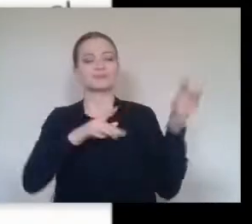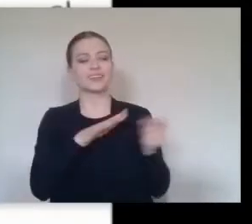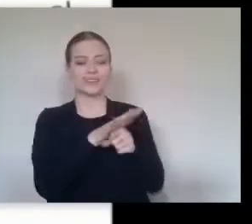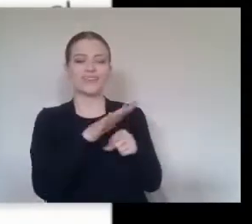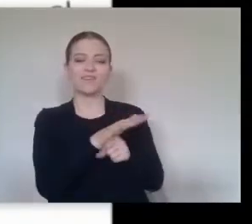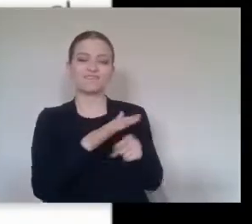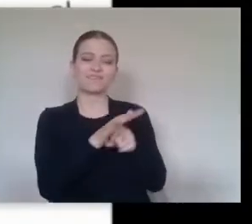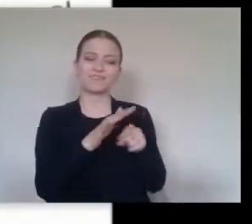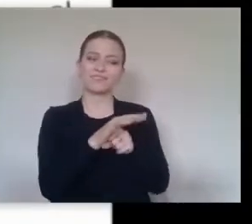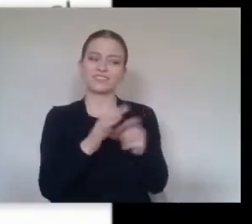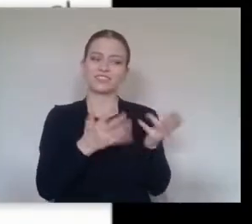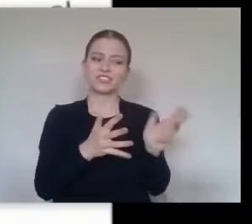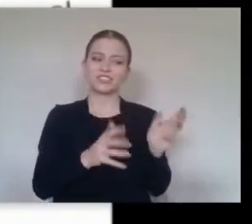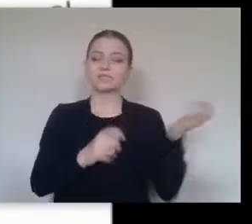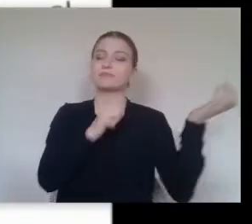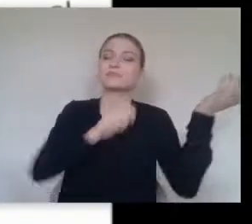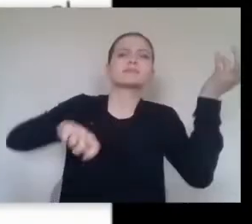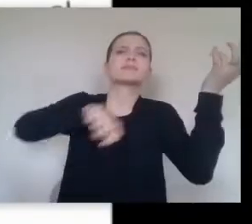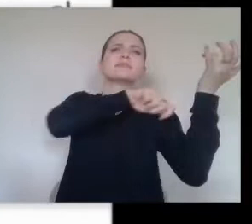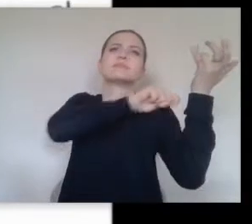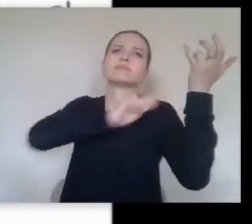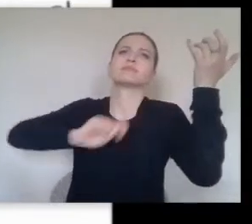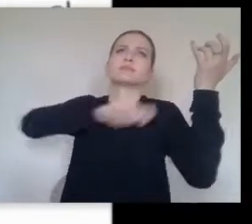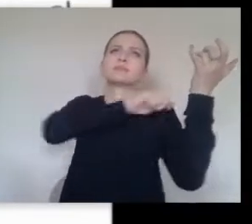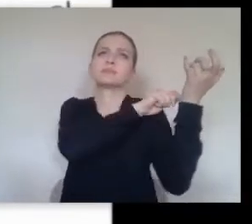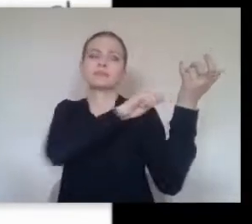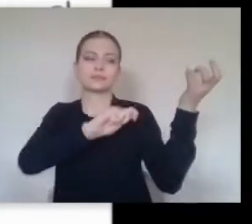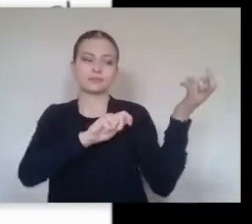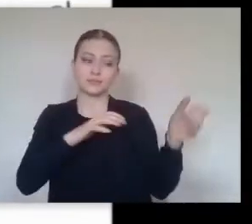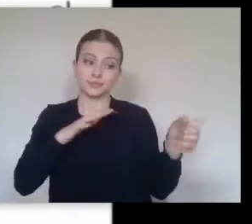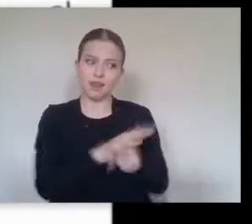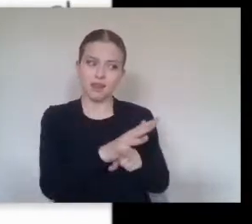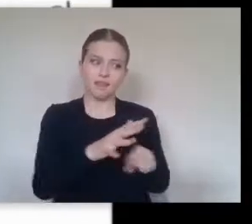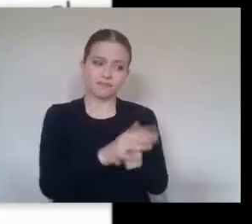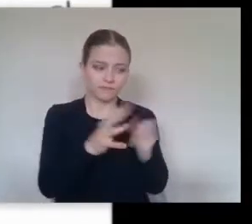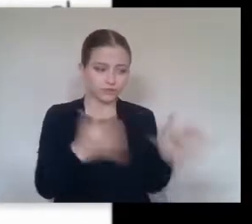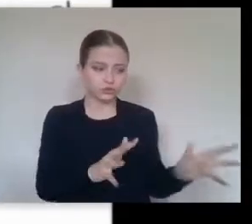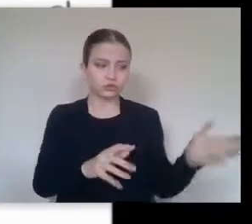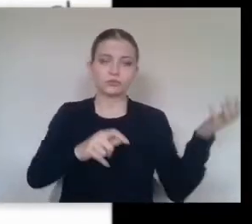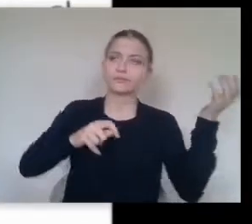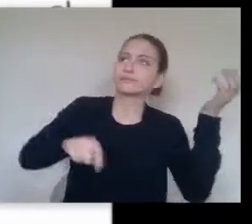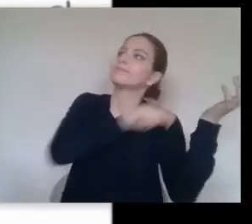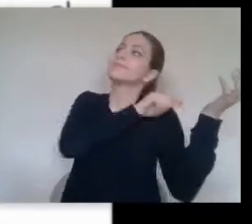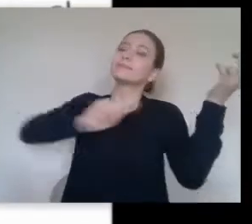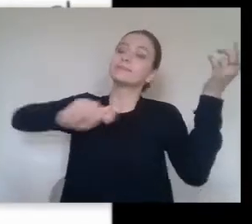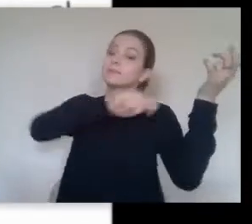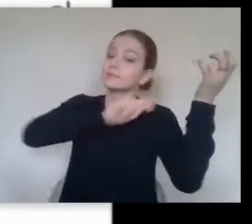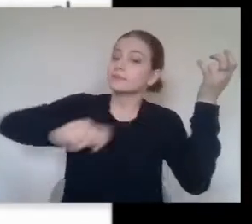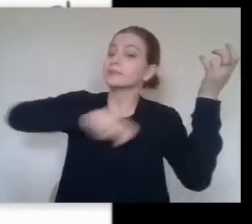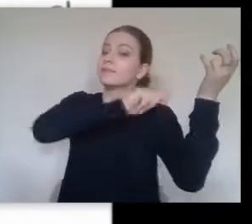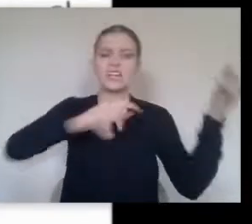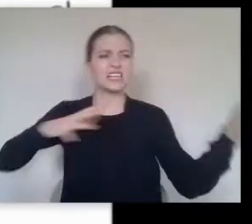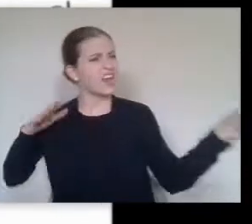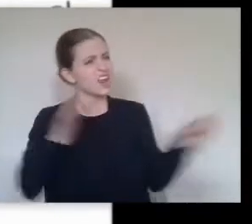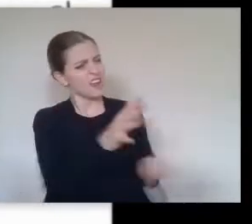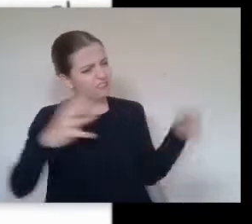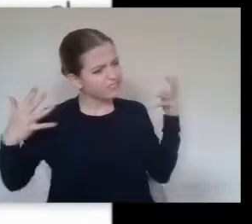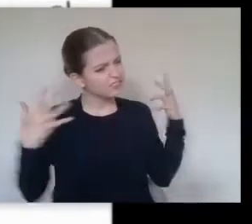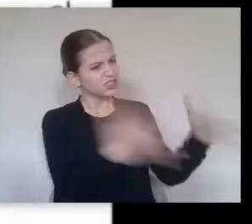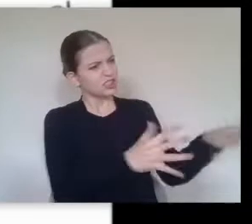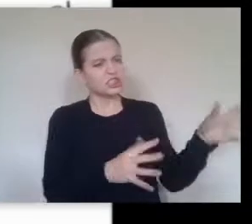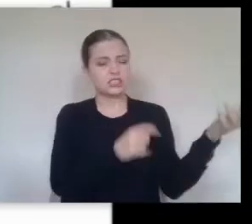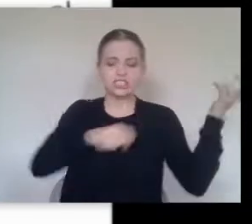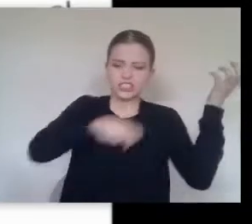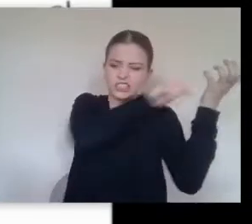That's enough, strings. That's enough, strings. That's